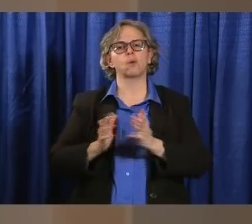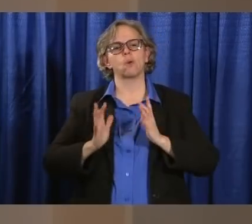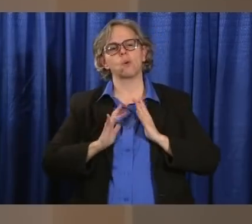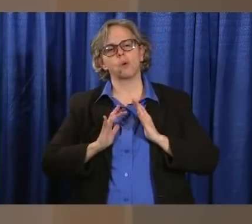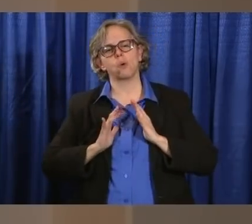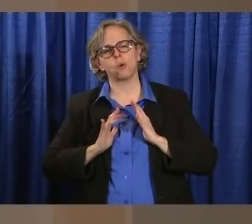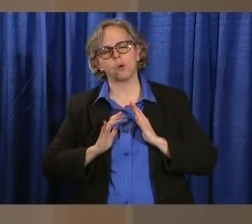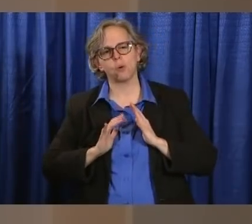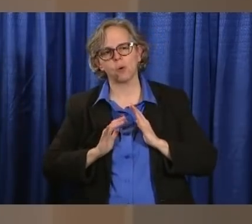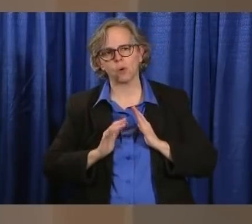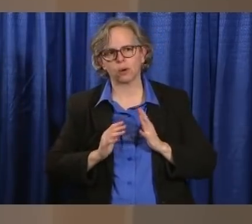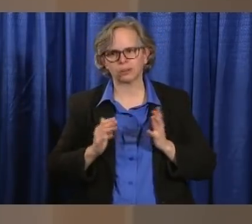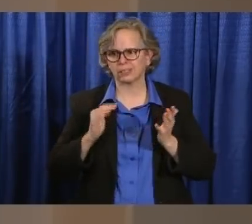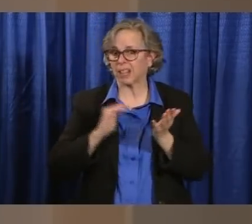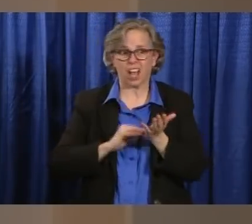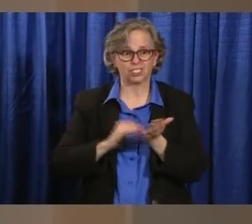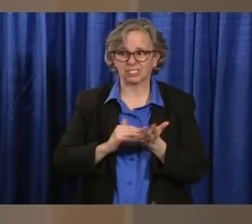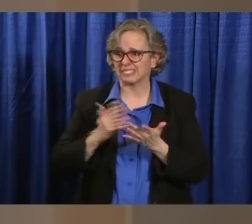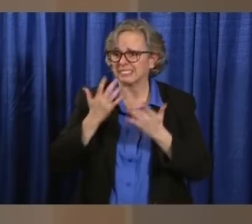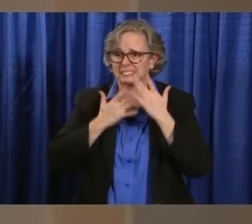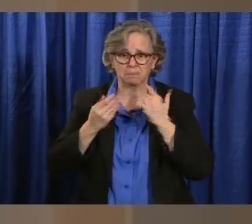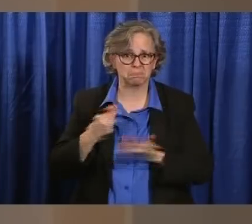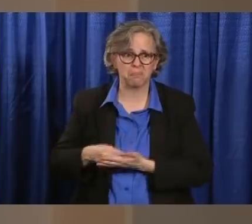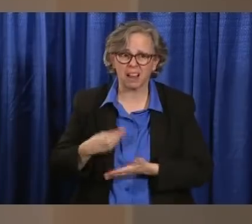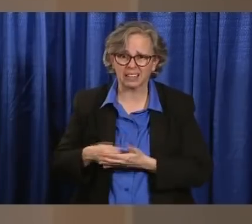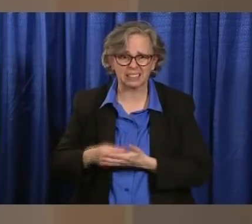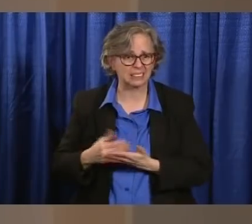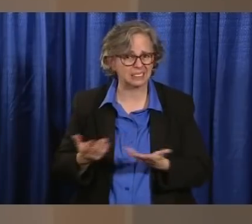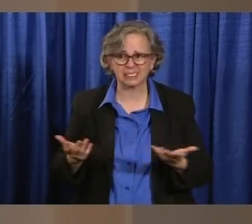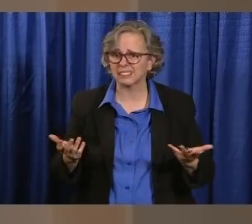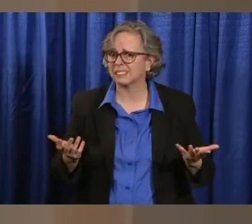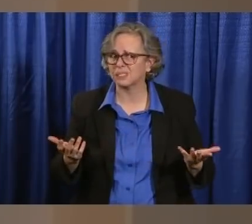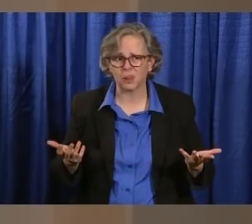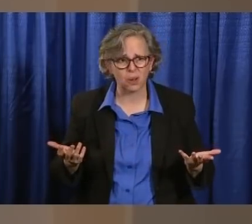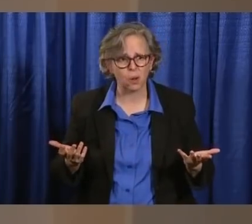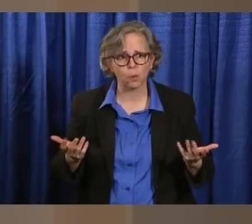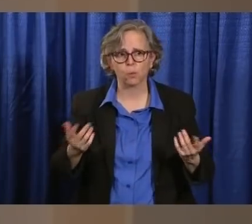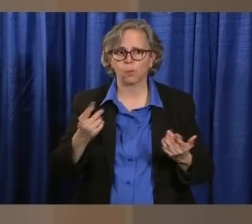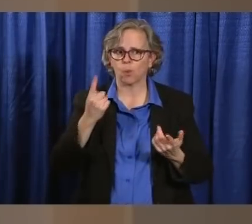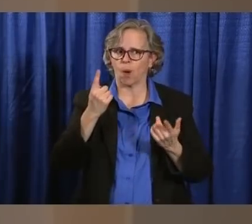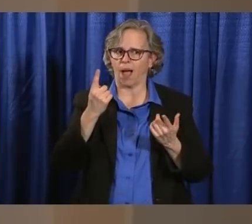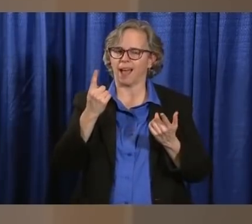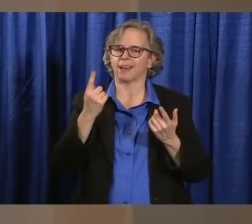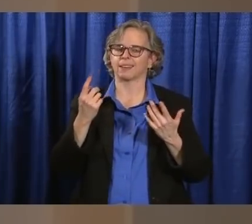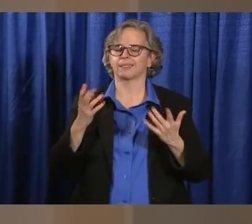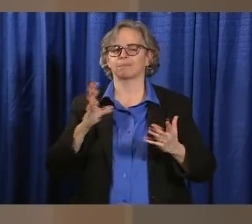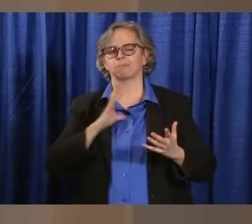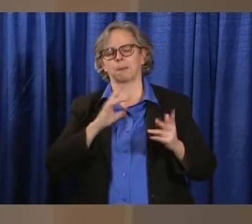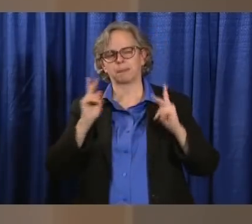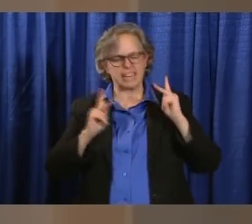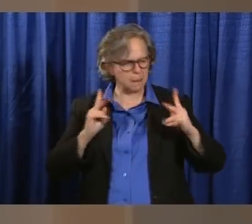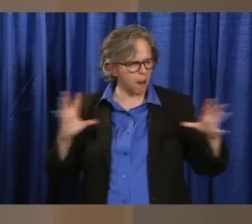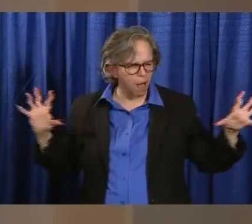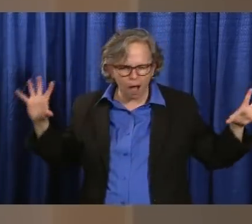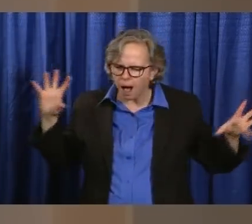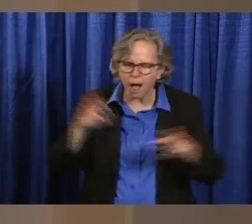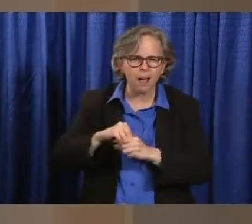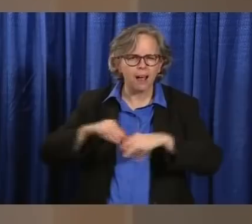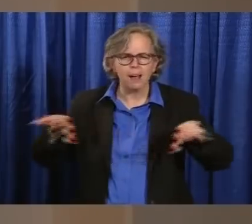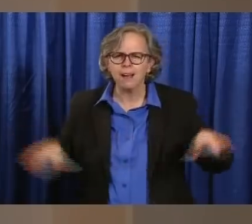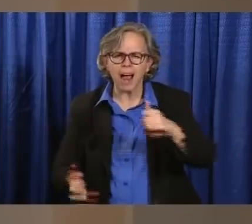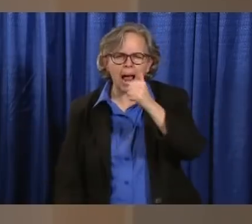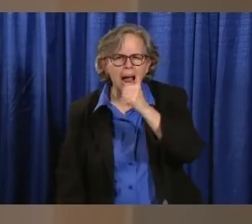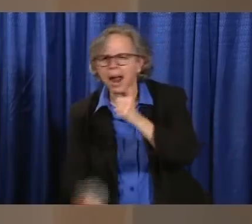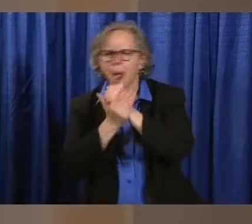with the finances involved with this. This is just one more way that people are just all in it together. They're coming together to try to solve